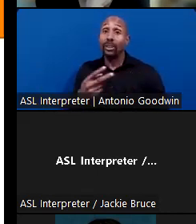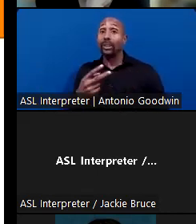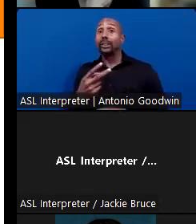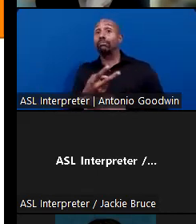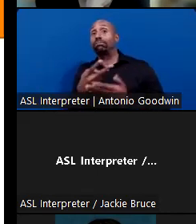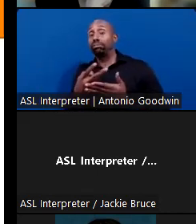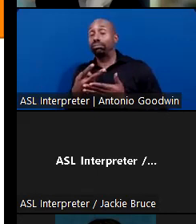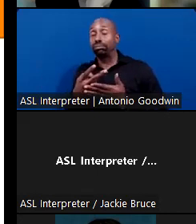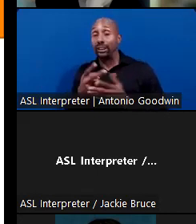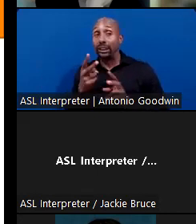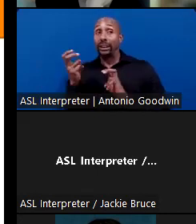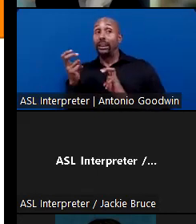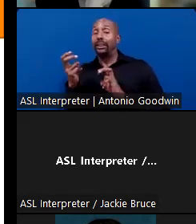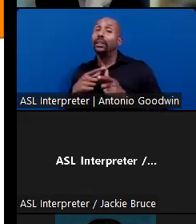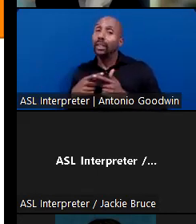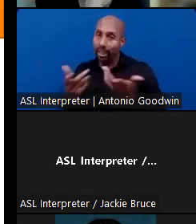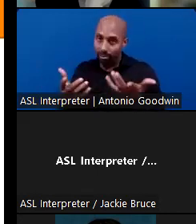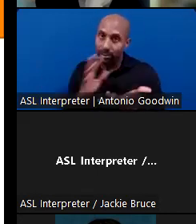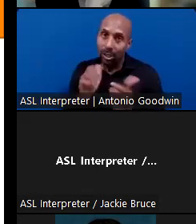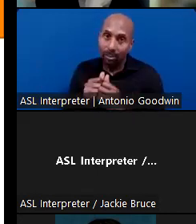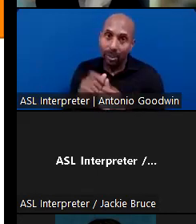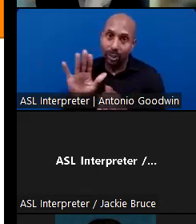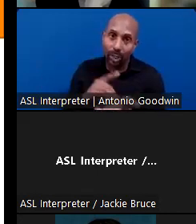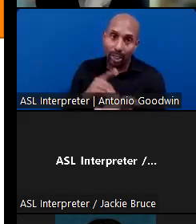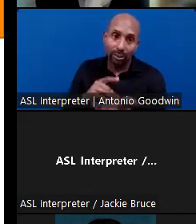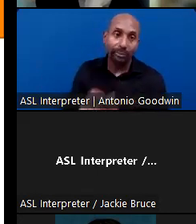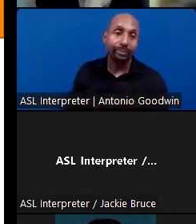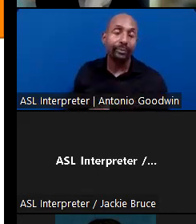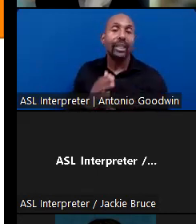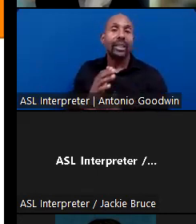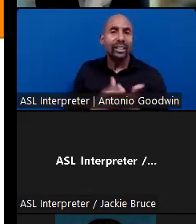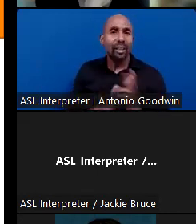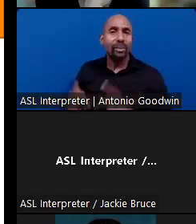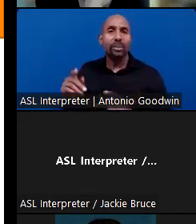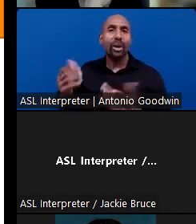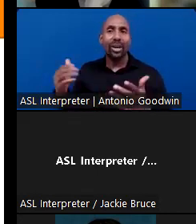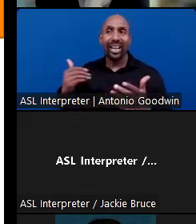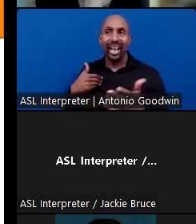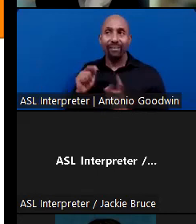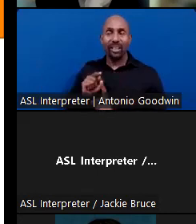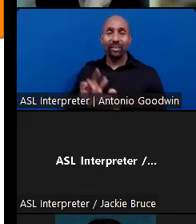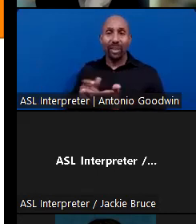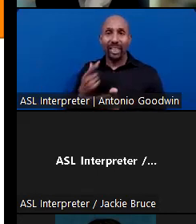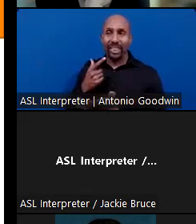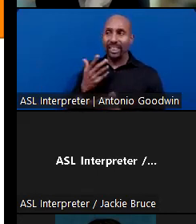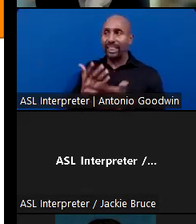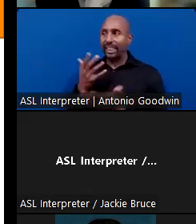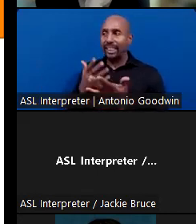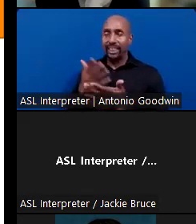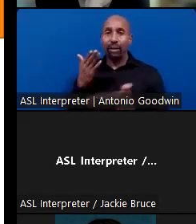these. There are some medications people have to go off of if they take them.